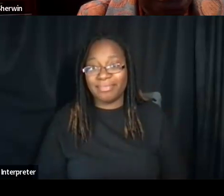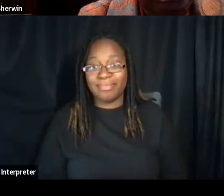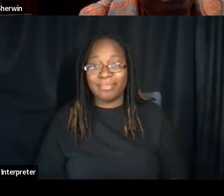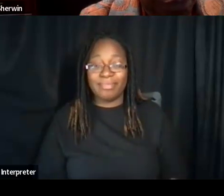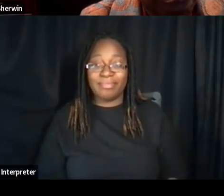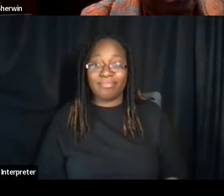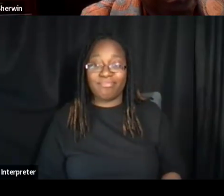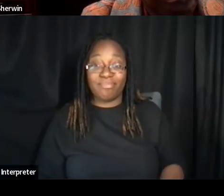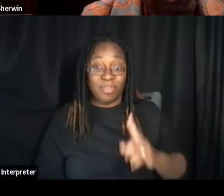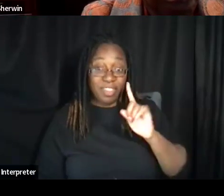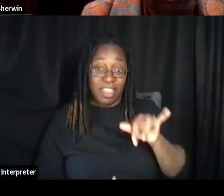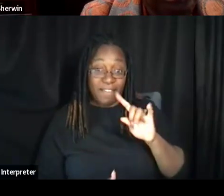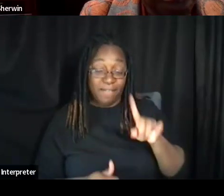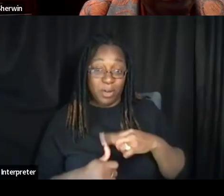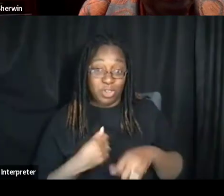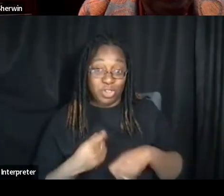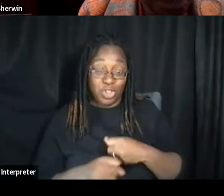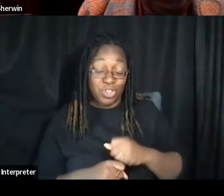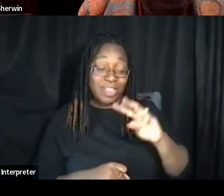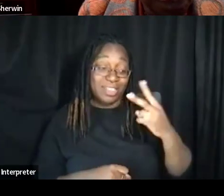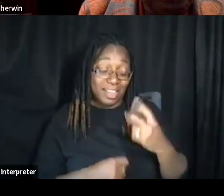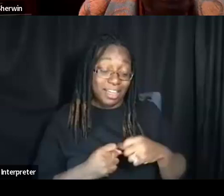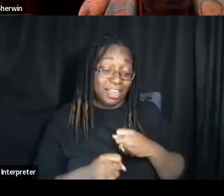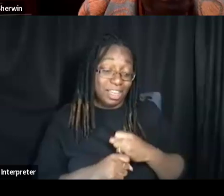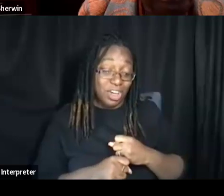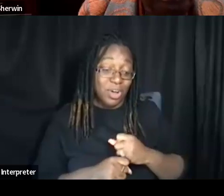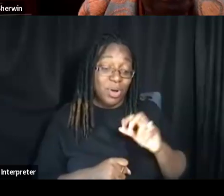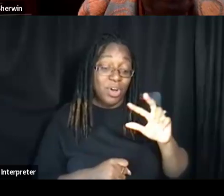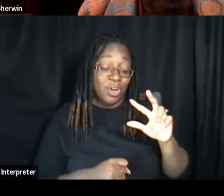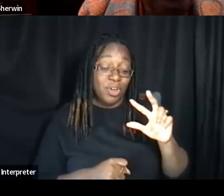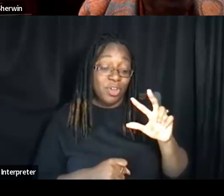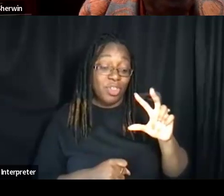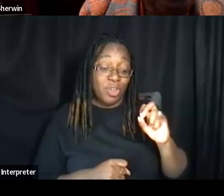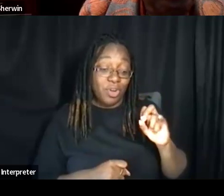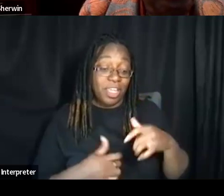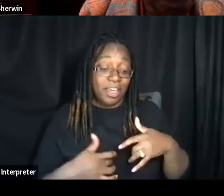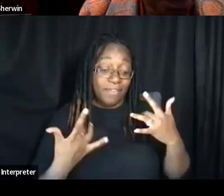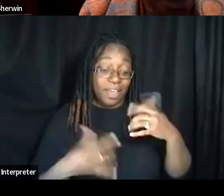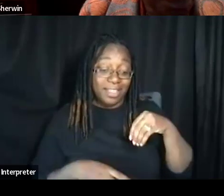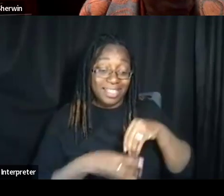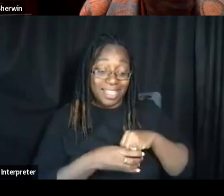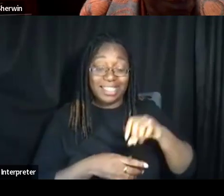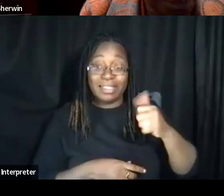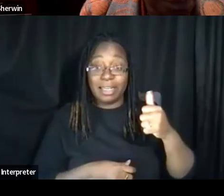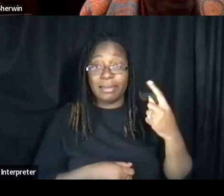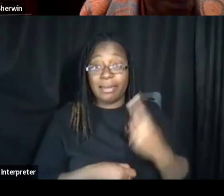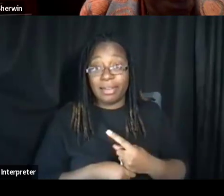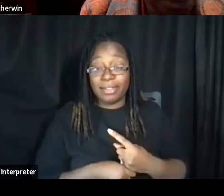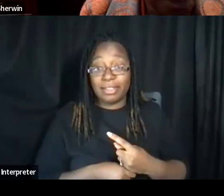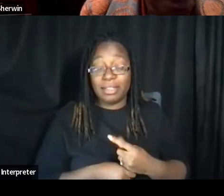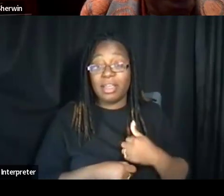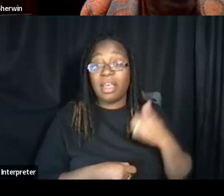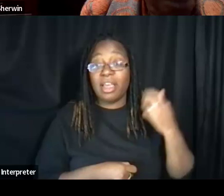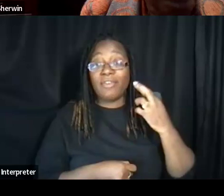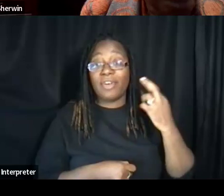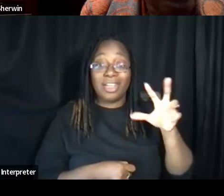The first year. The second year we did 30 events in 10 days. After I realized that 30 days was a